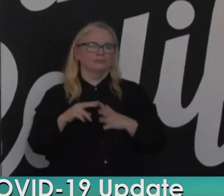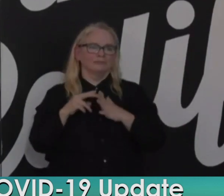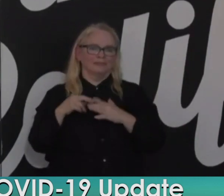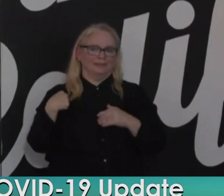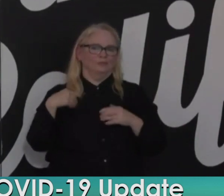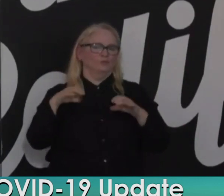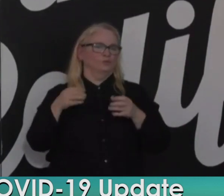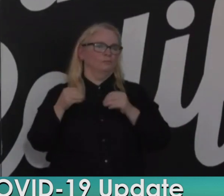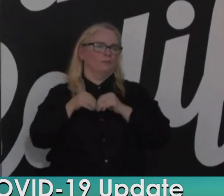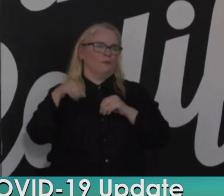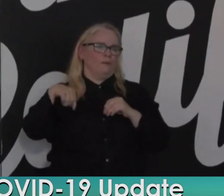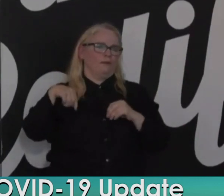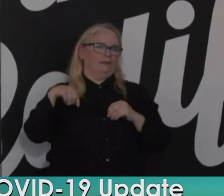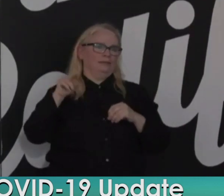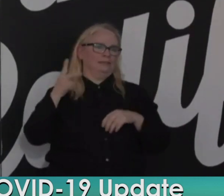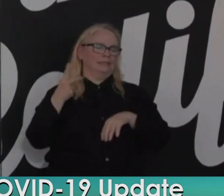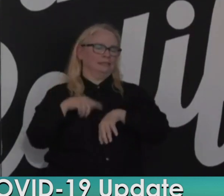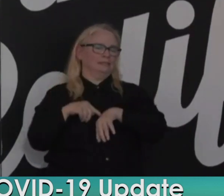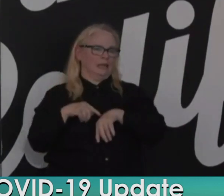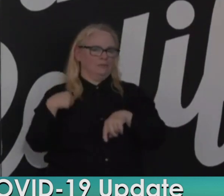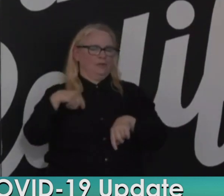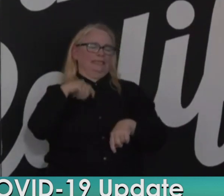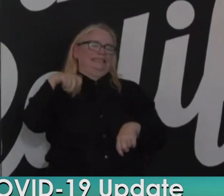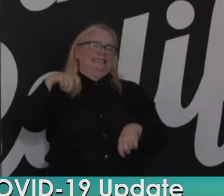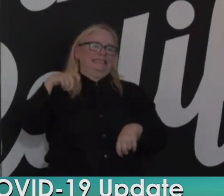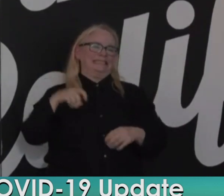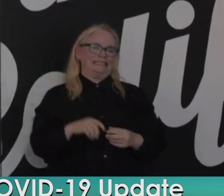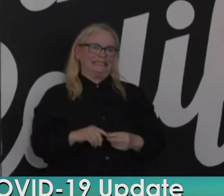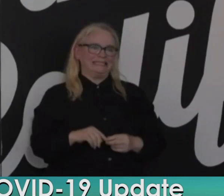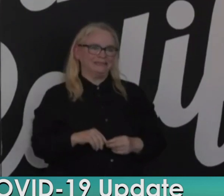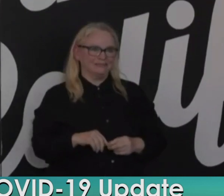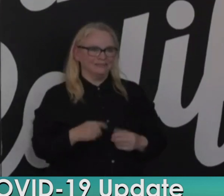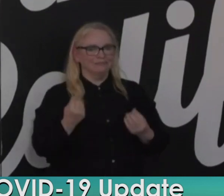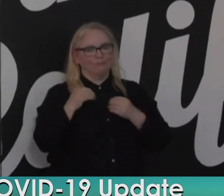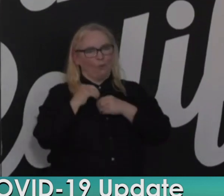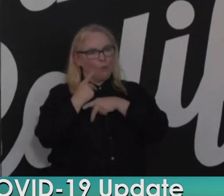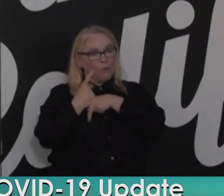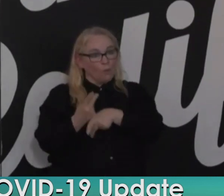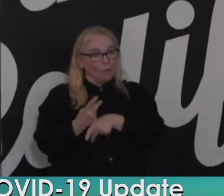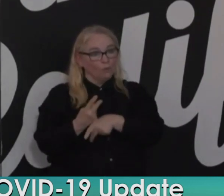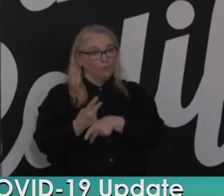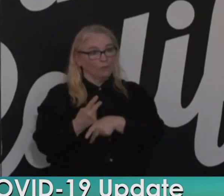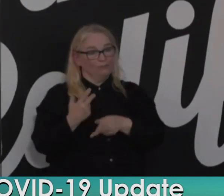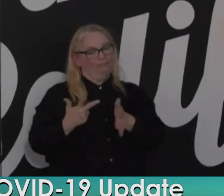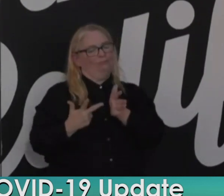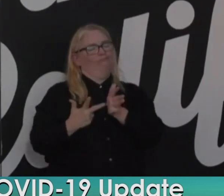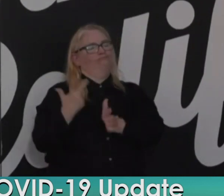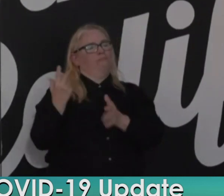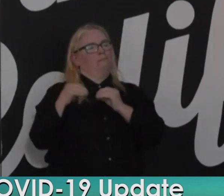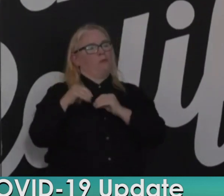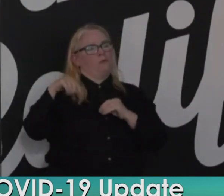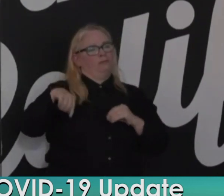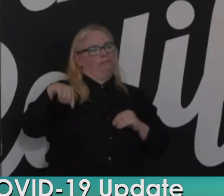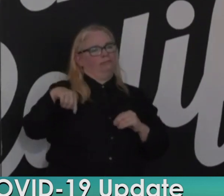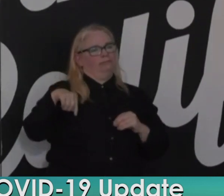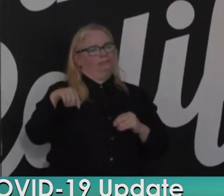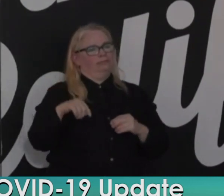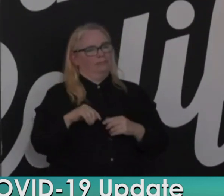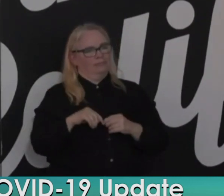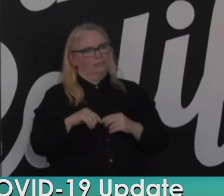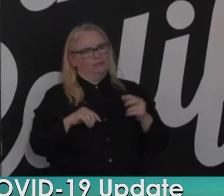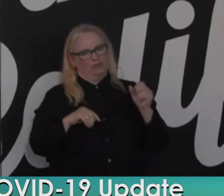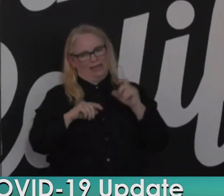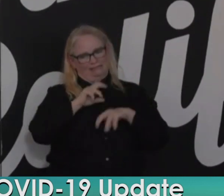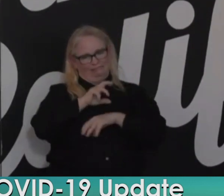second round. More loans, almost 3 times as many loans have been drawn down in the state of